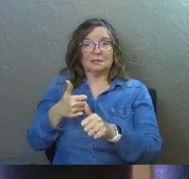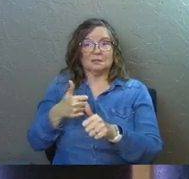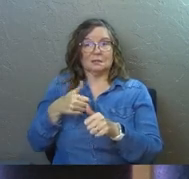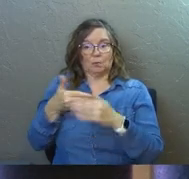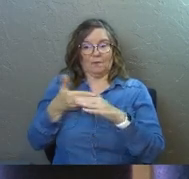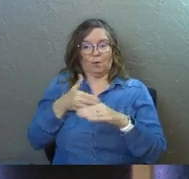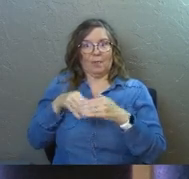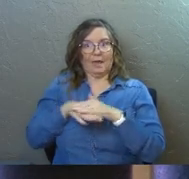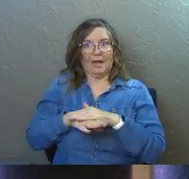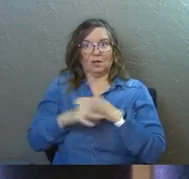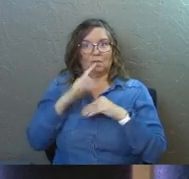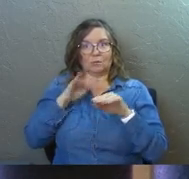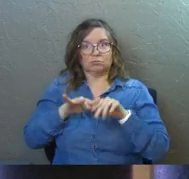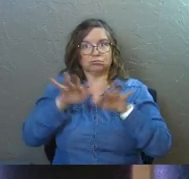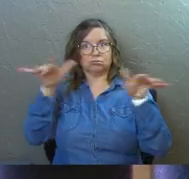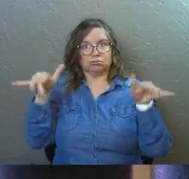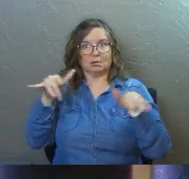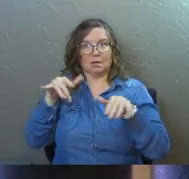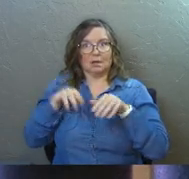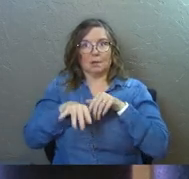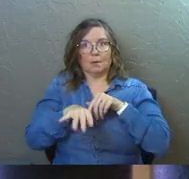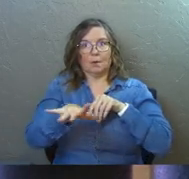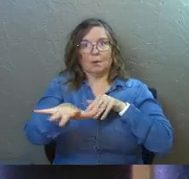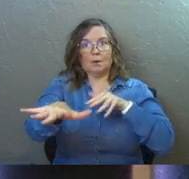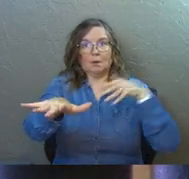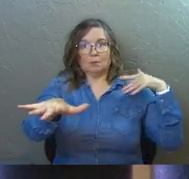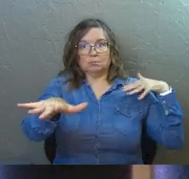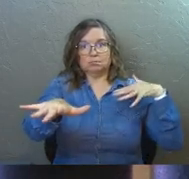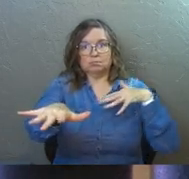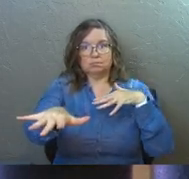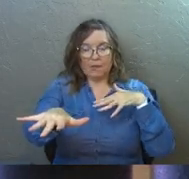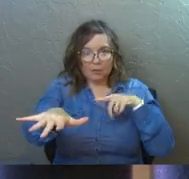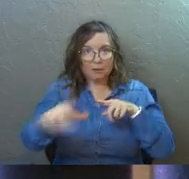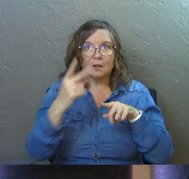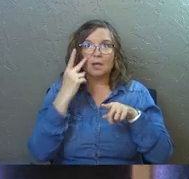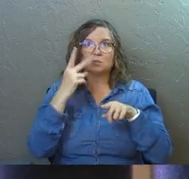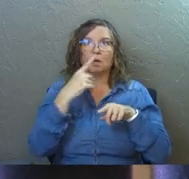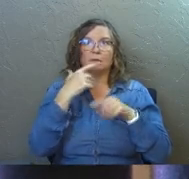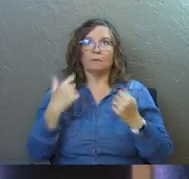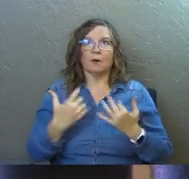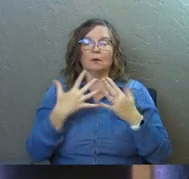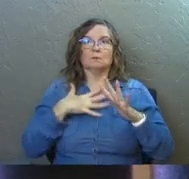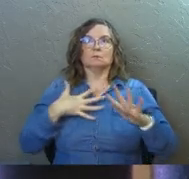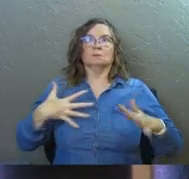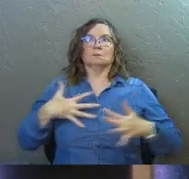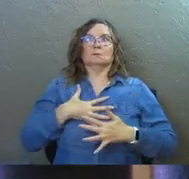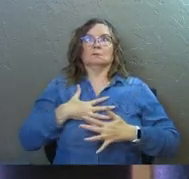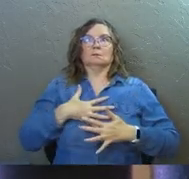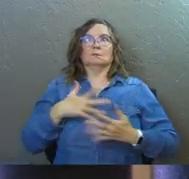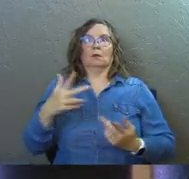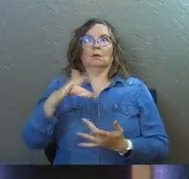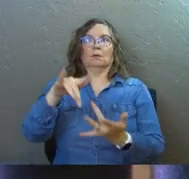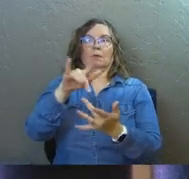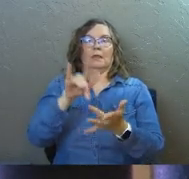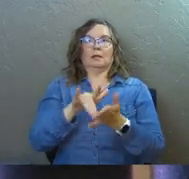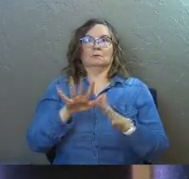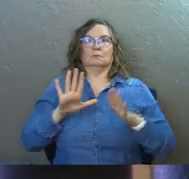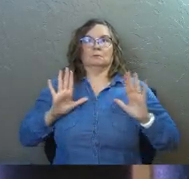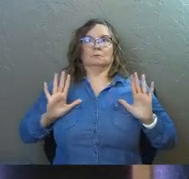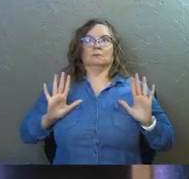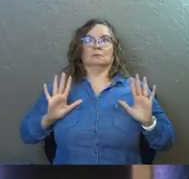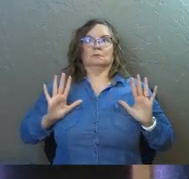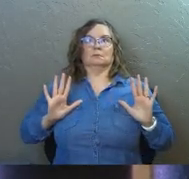of you guys remember that from the movie. And they were chasing them, and all of a sudden they saw the pillar of fire, and it freaked Pharaoh's army out. That's why they stood